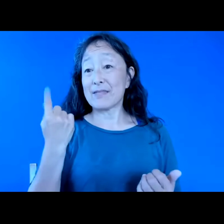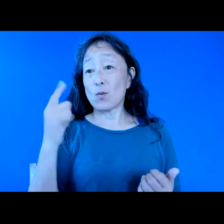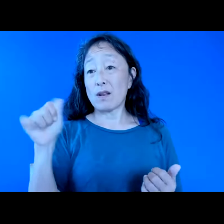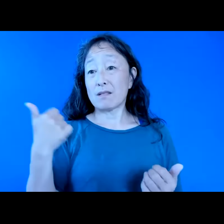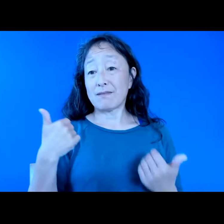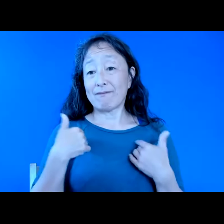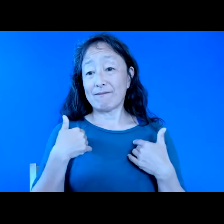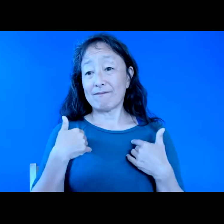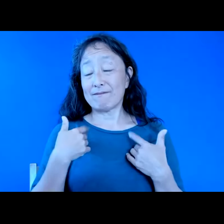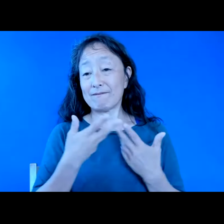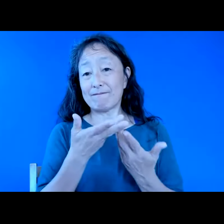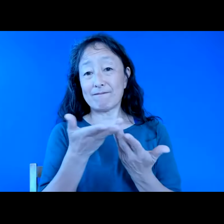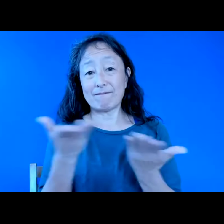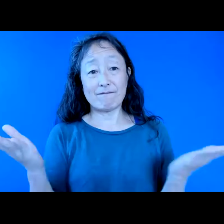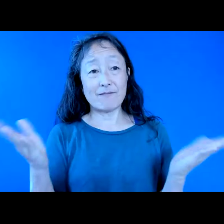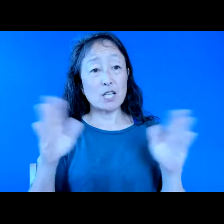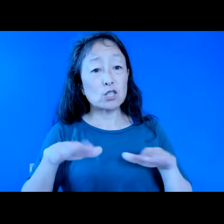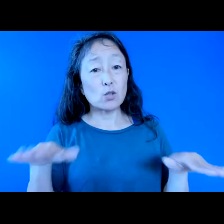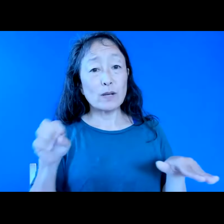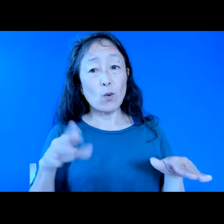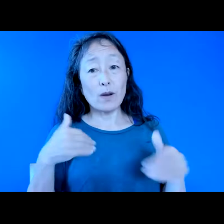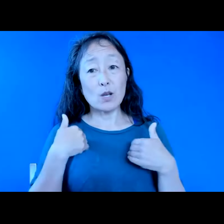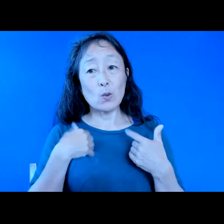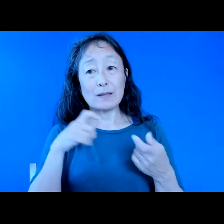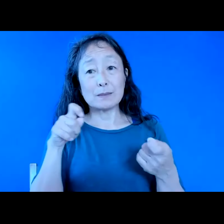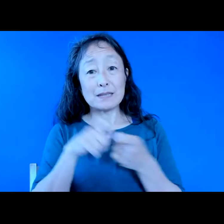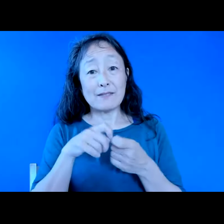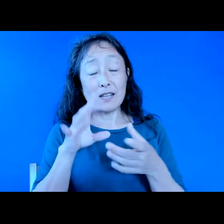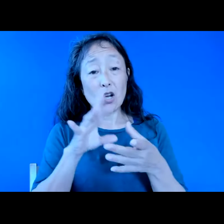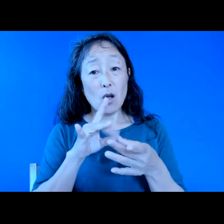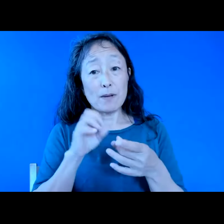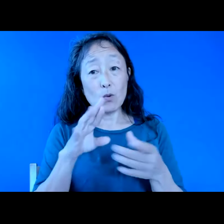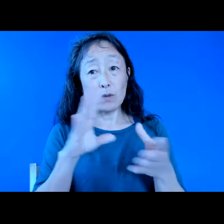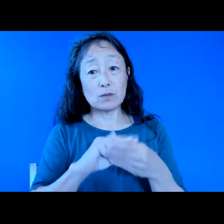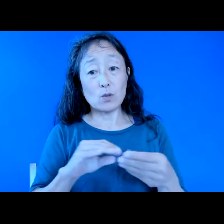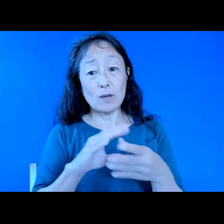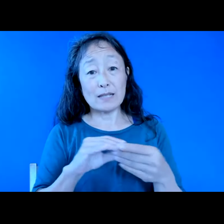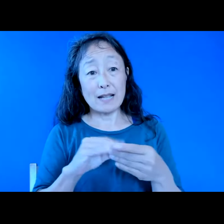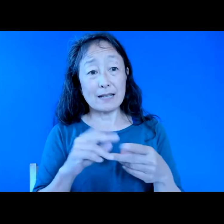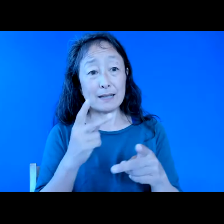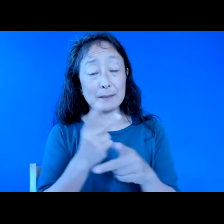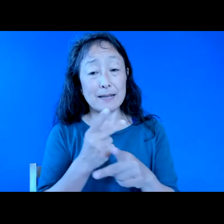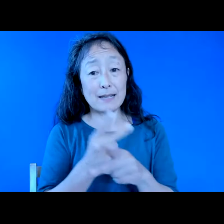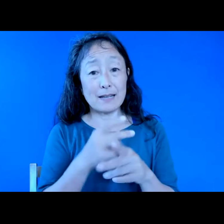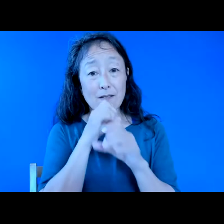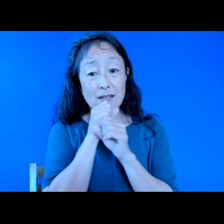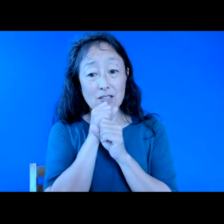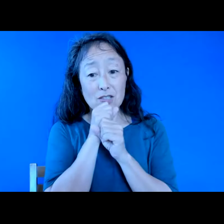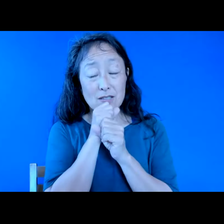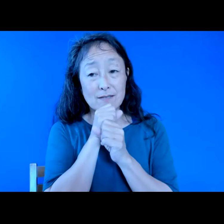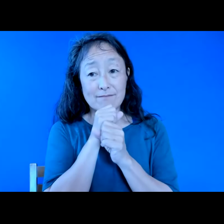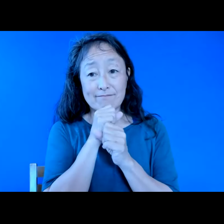any children or youth specific comments or storytelling, maintaining confidentiality that can